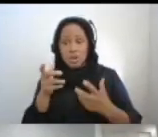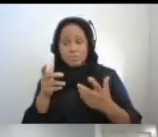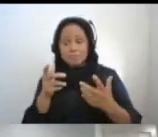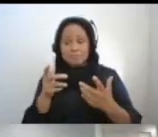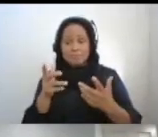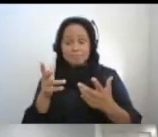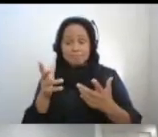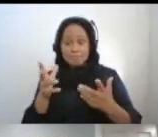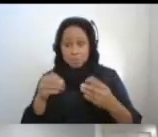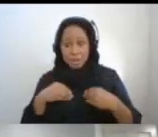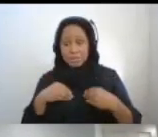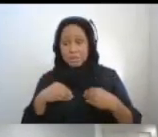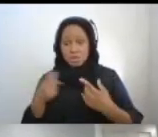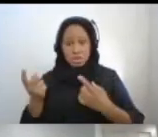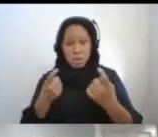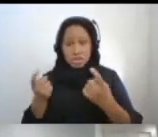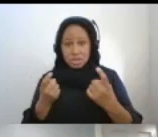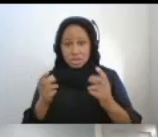can still take questions.